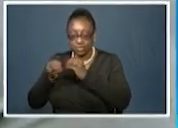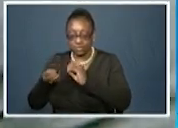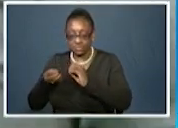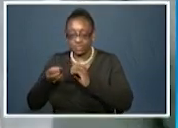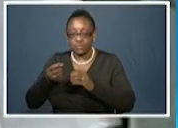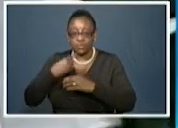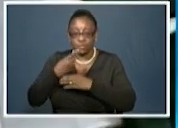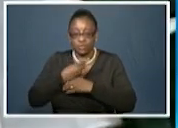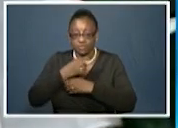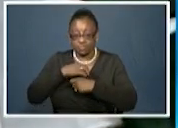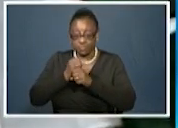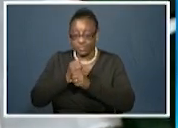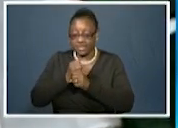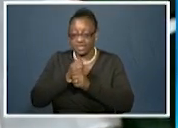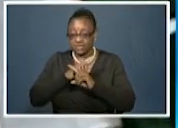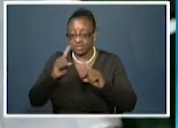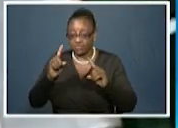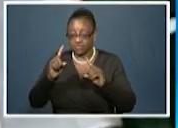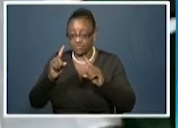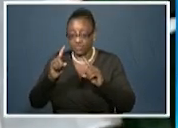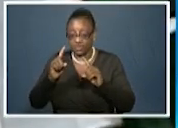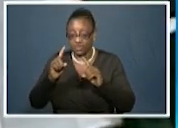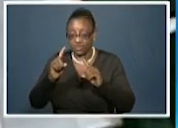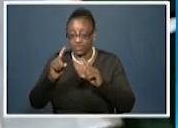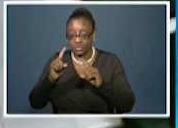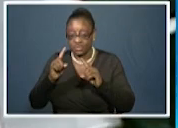attempts to put accounts